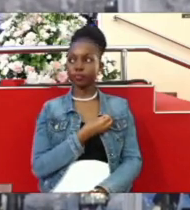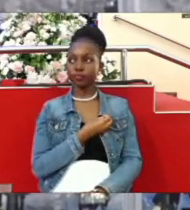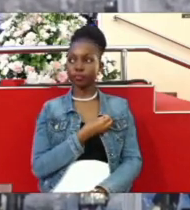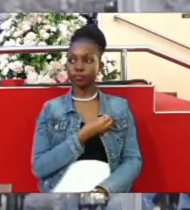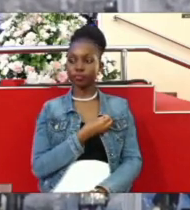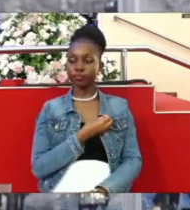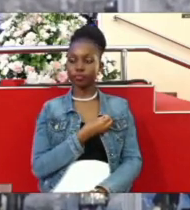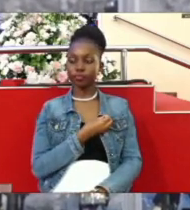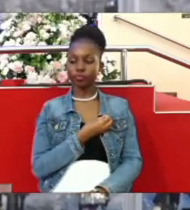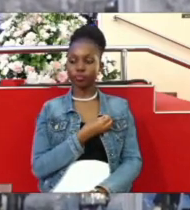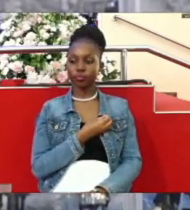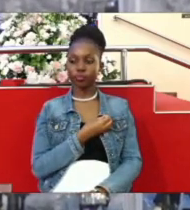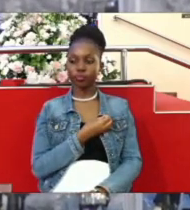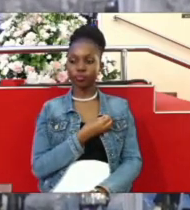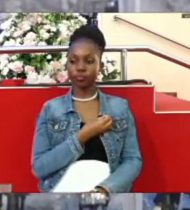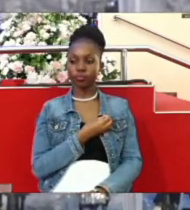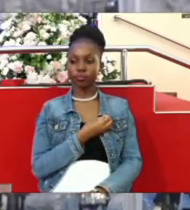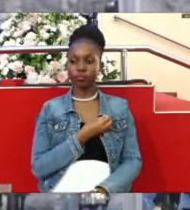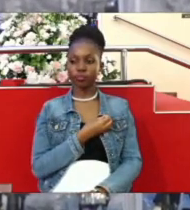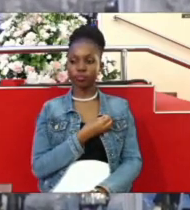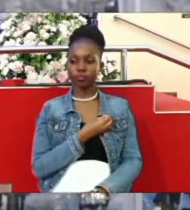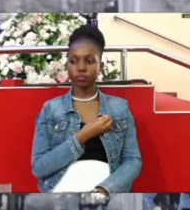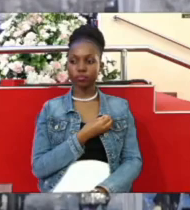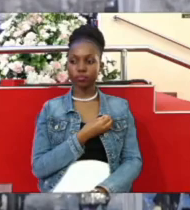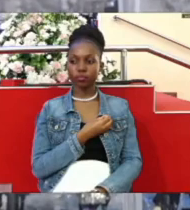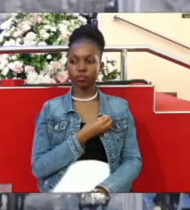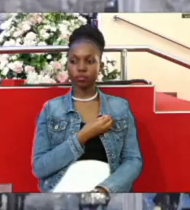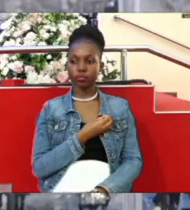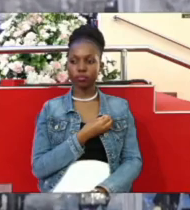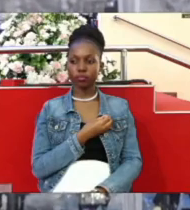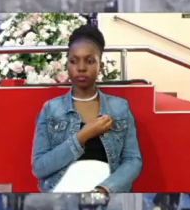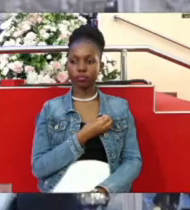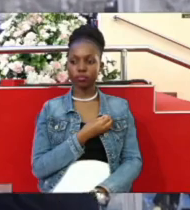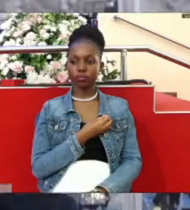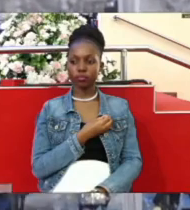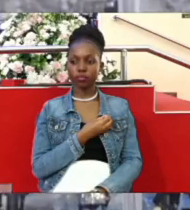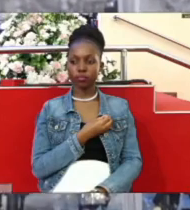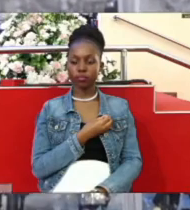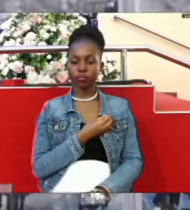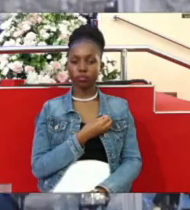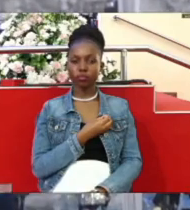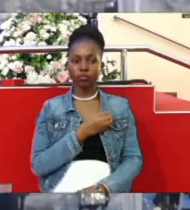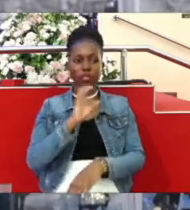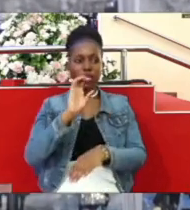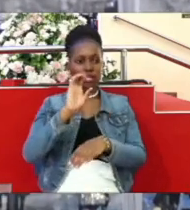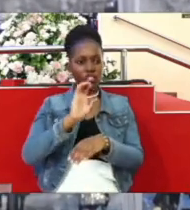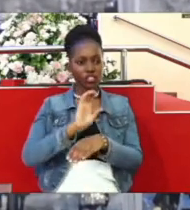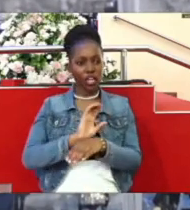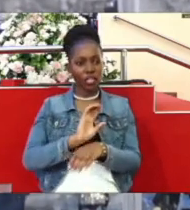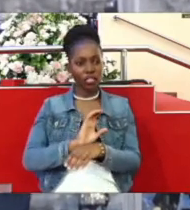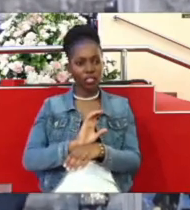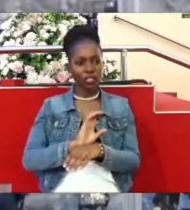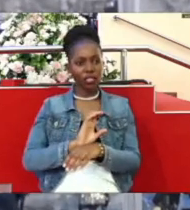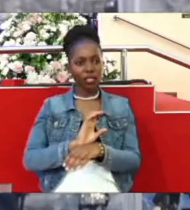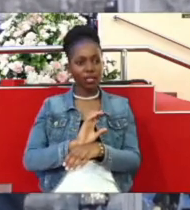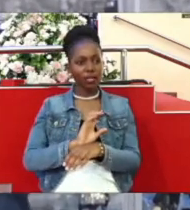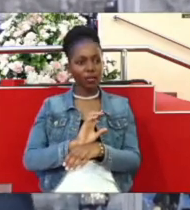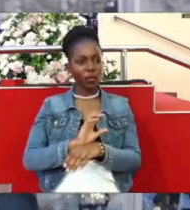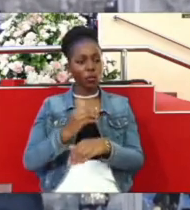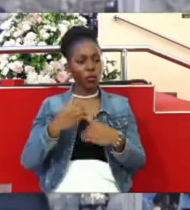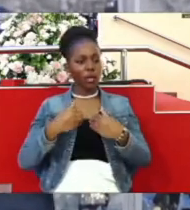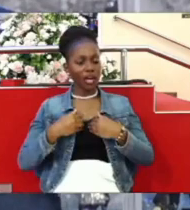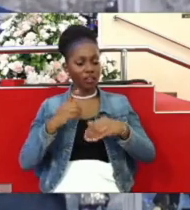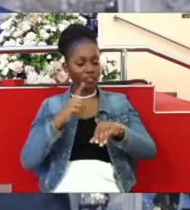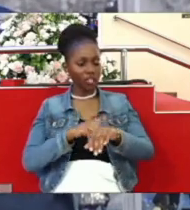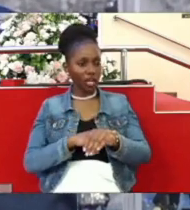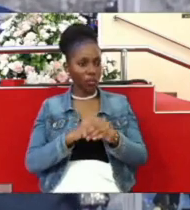watu fulani kutoka vile visima vitaturudisha nyuma. Church, there are times that we work with God. Kanisa kuna